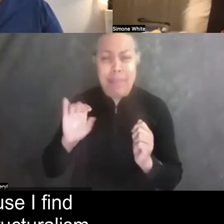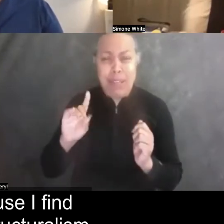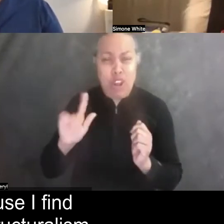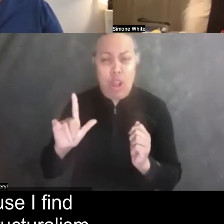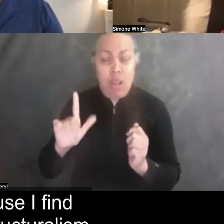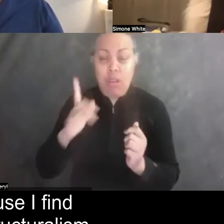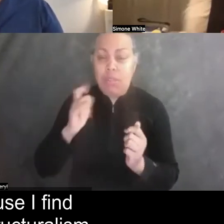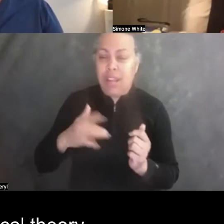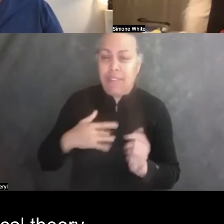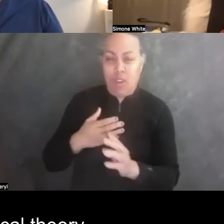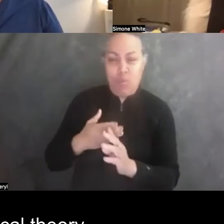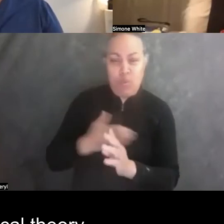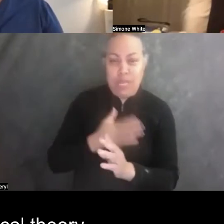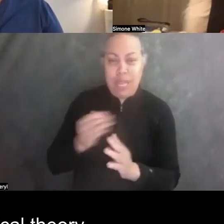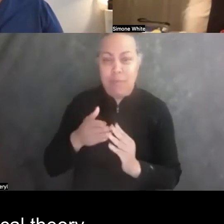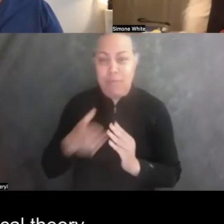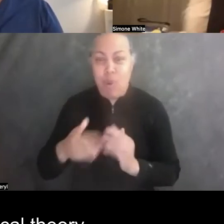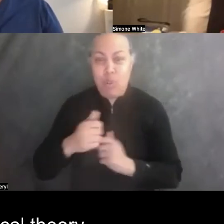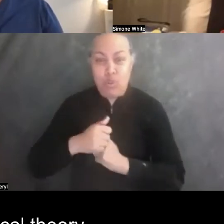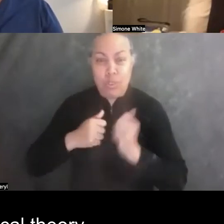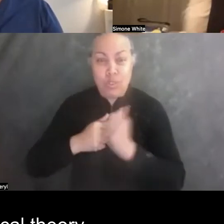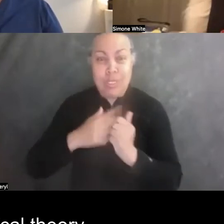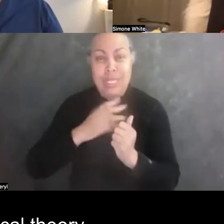French post-structuralism and